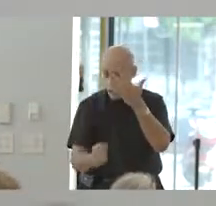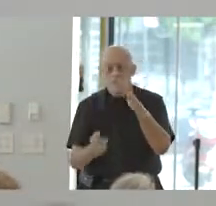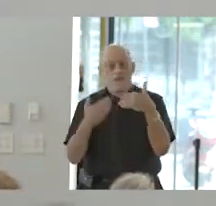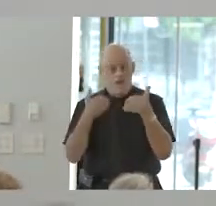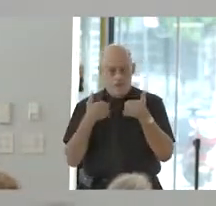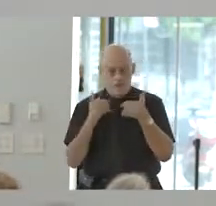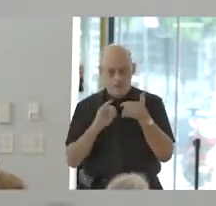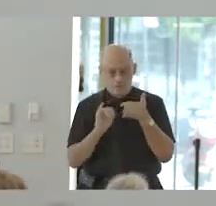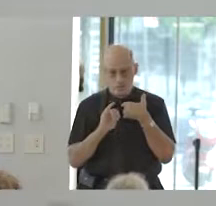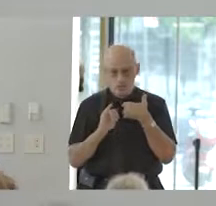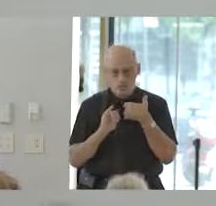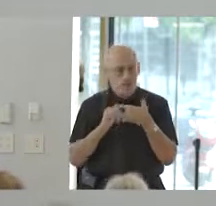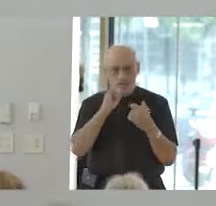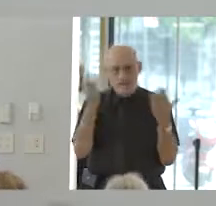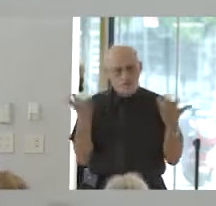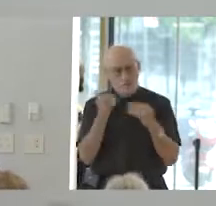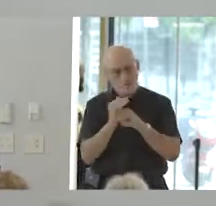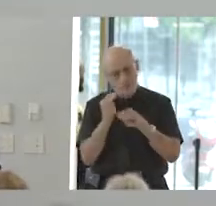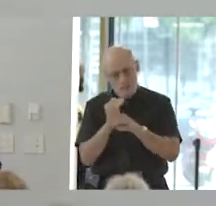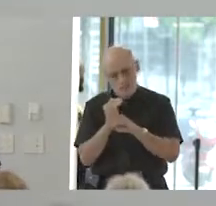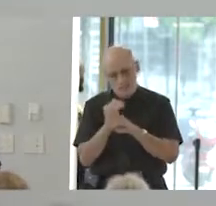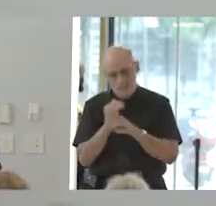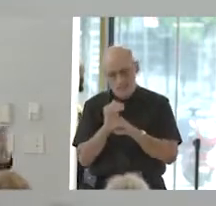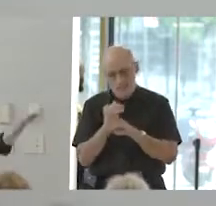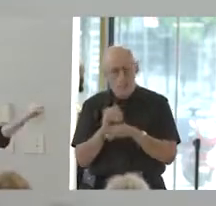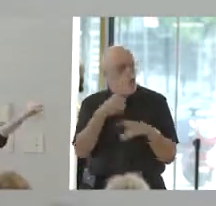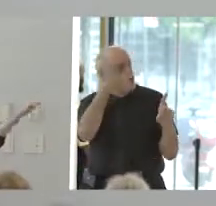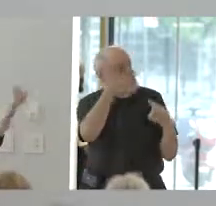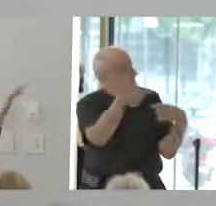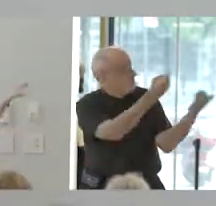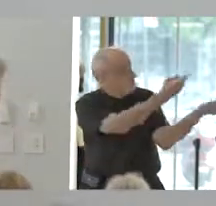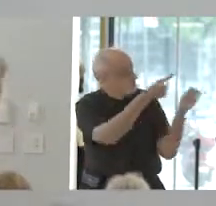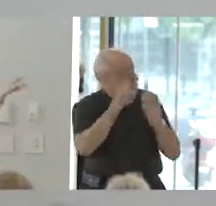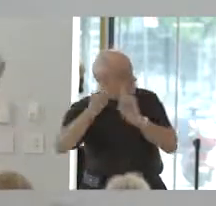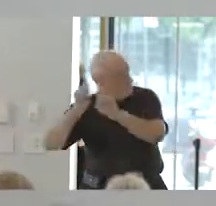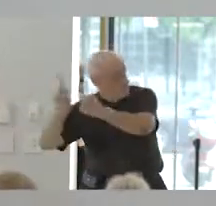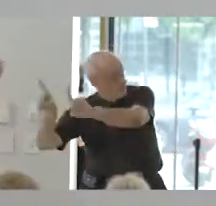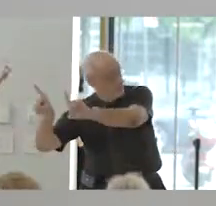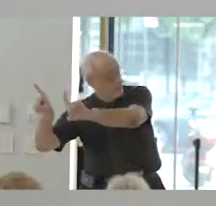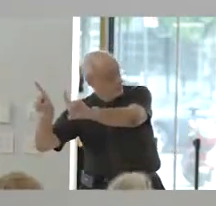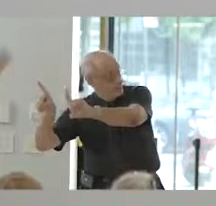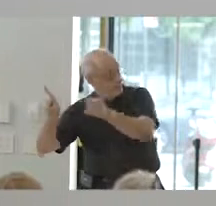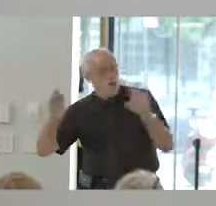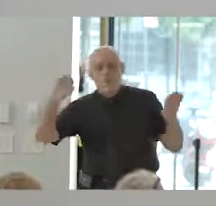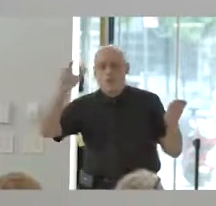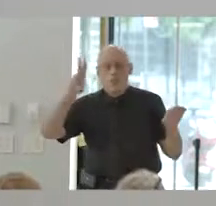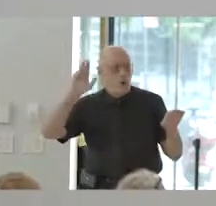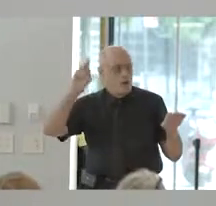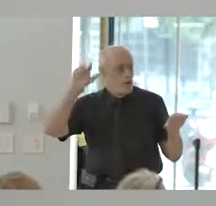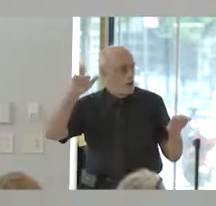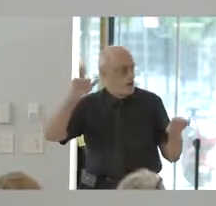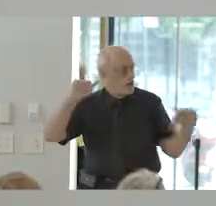who are not here this evening. Okay, all right. Claudia and Varun, come on up so people